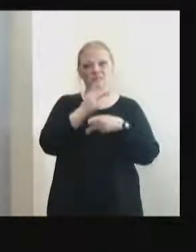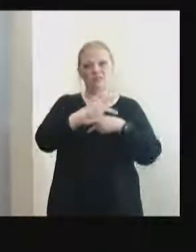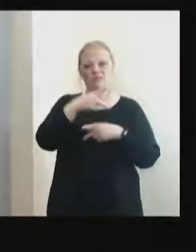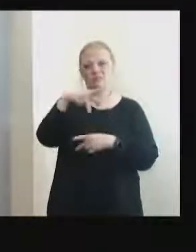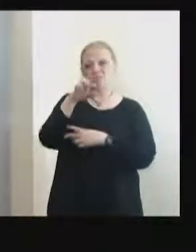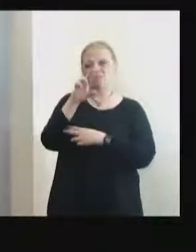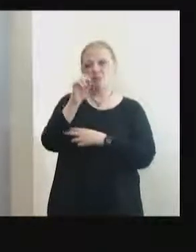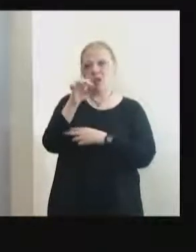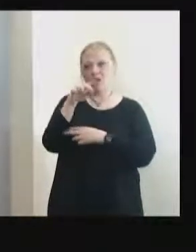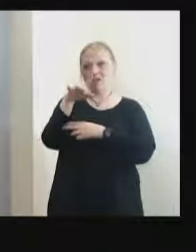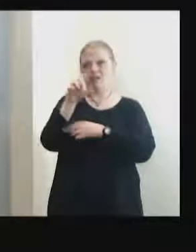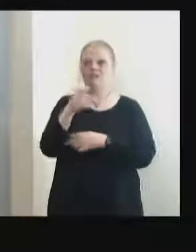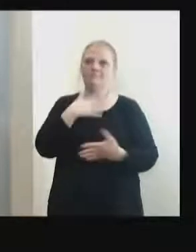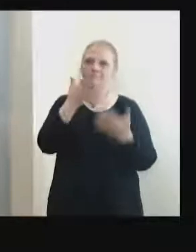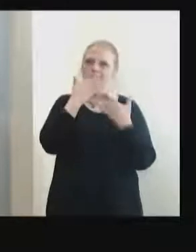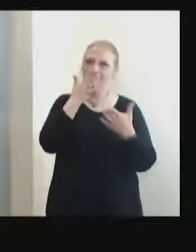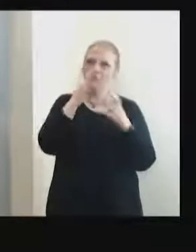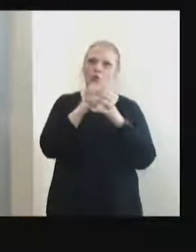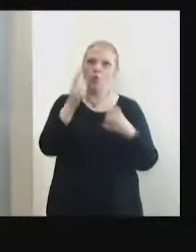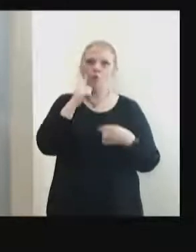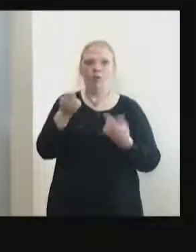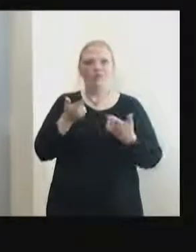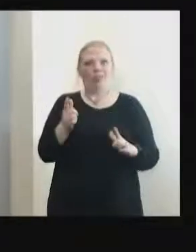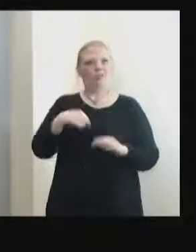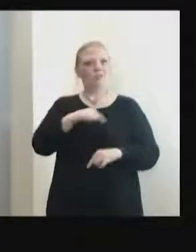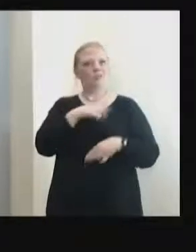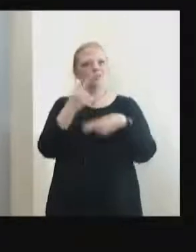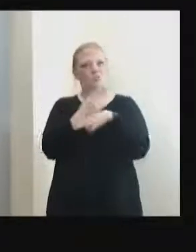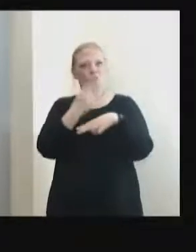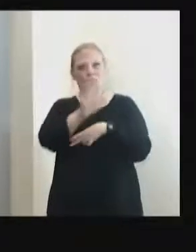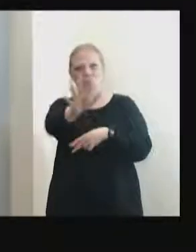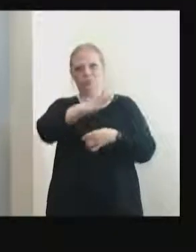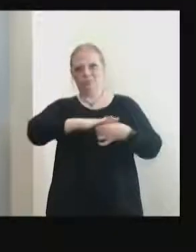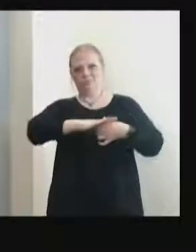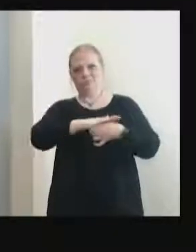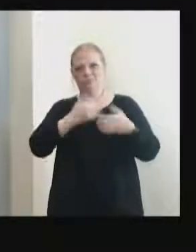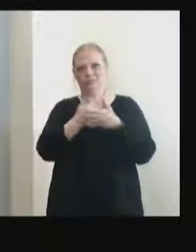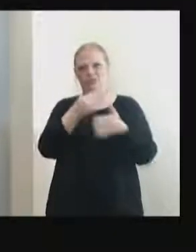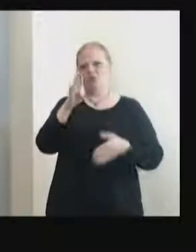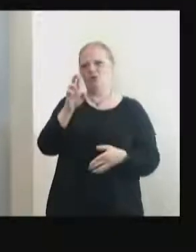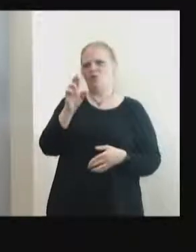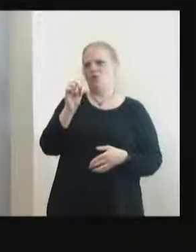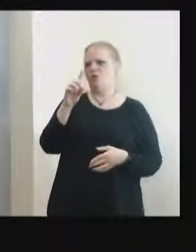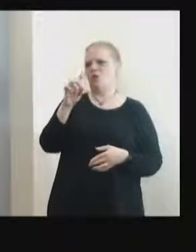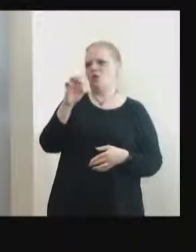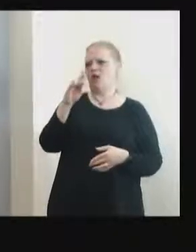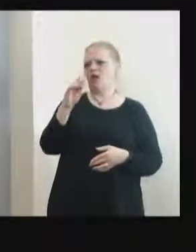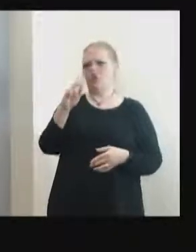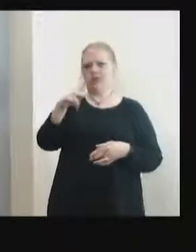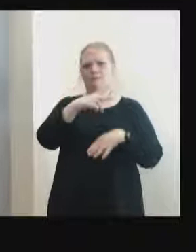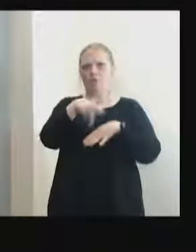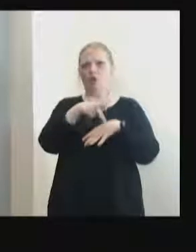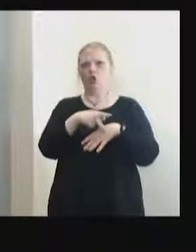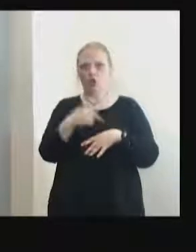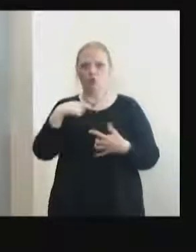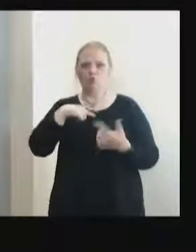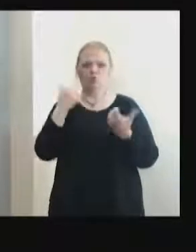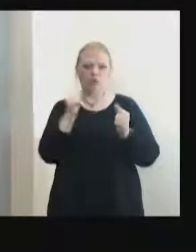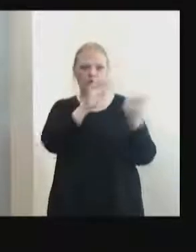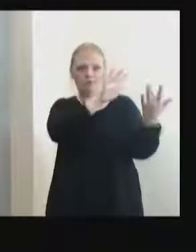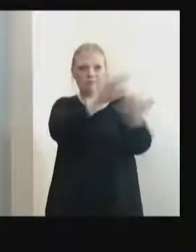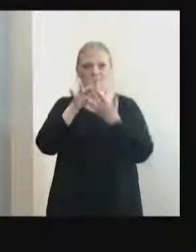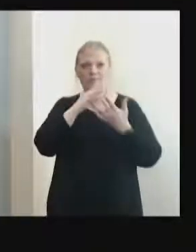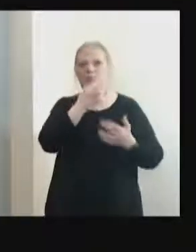very much for letting us use their space. So that's right near Broderick Park. So we're really trying to reach out to the